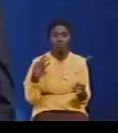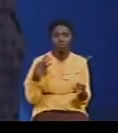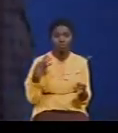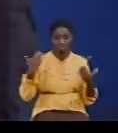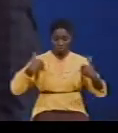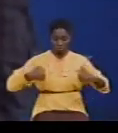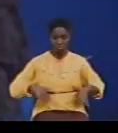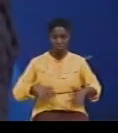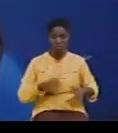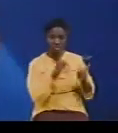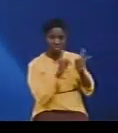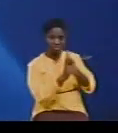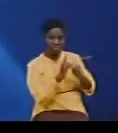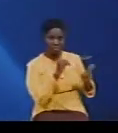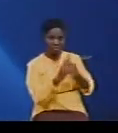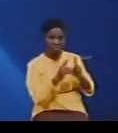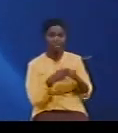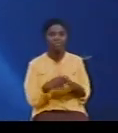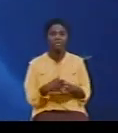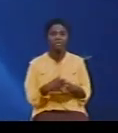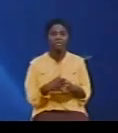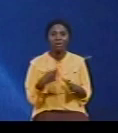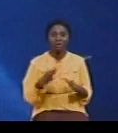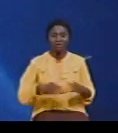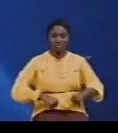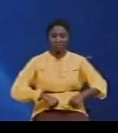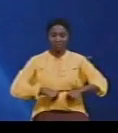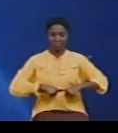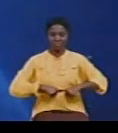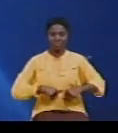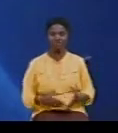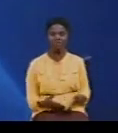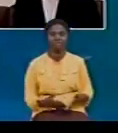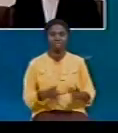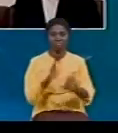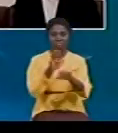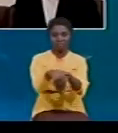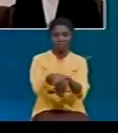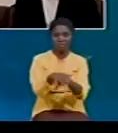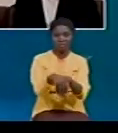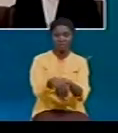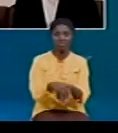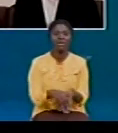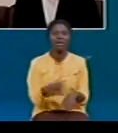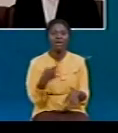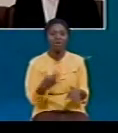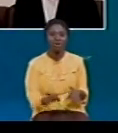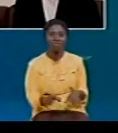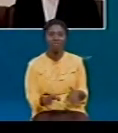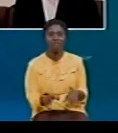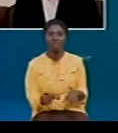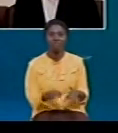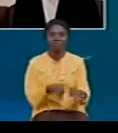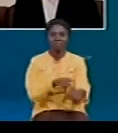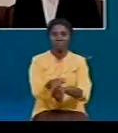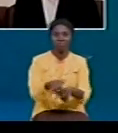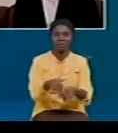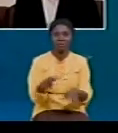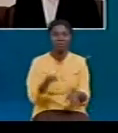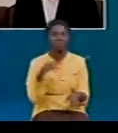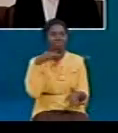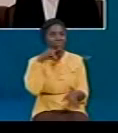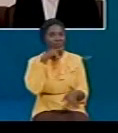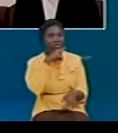of malice, of guile, of hypocrisy, of deception, of